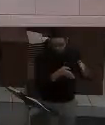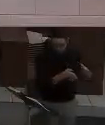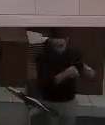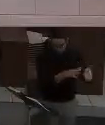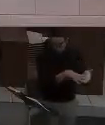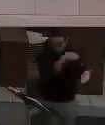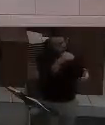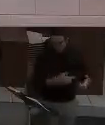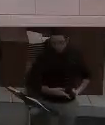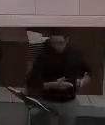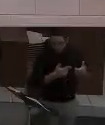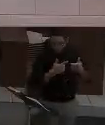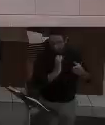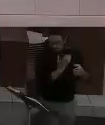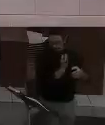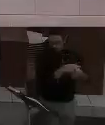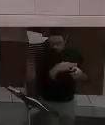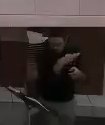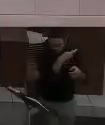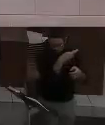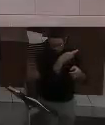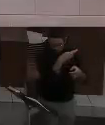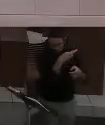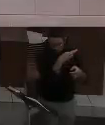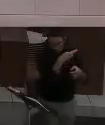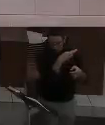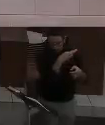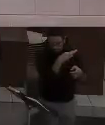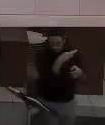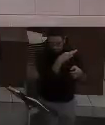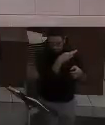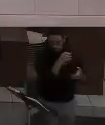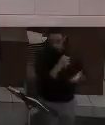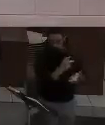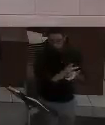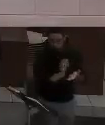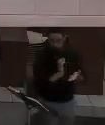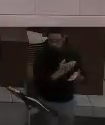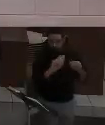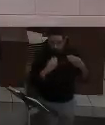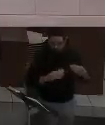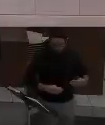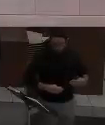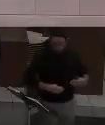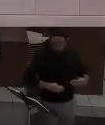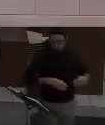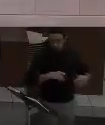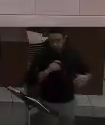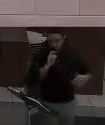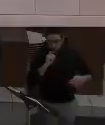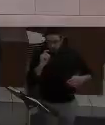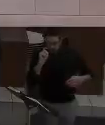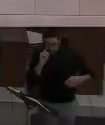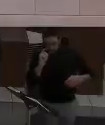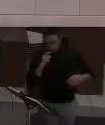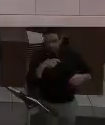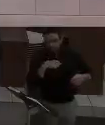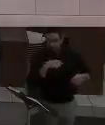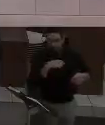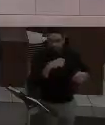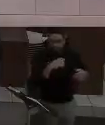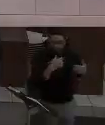We are people on a journey, learning to live into our spirituality while affirming our bodies, our genders, our